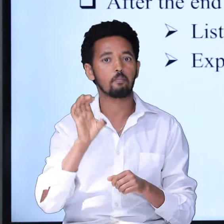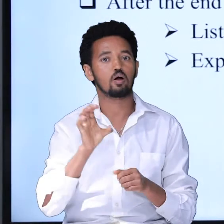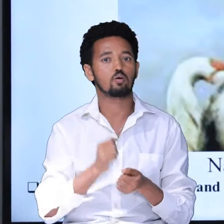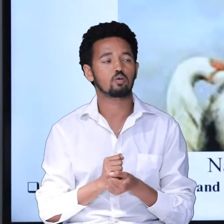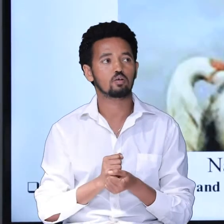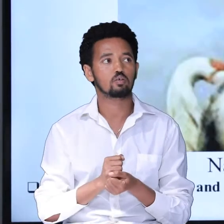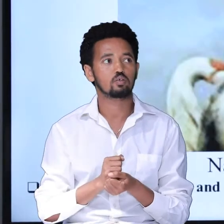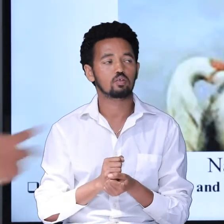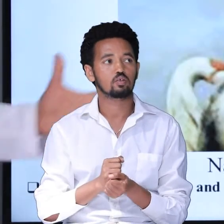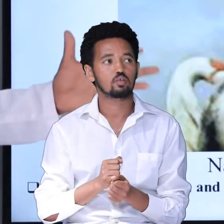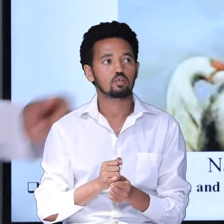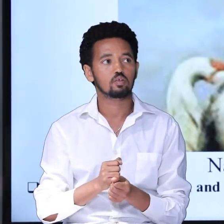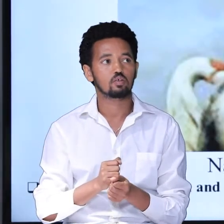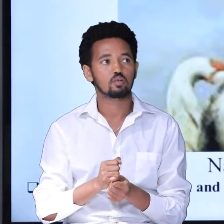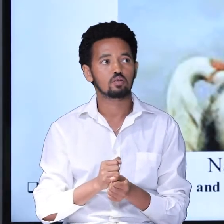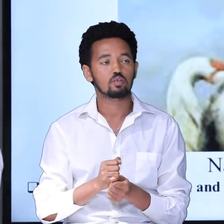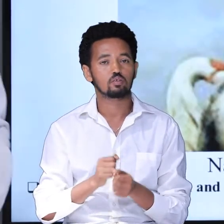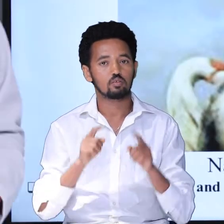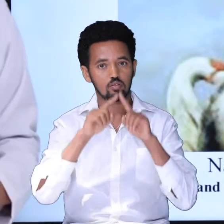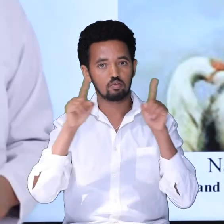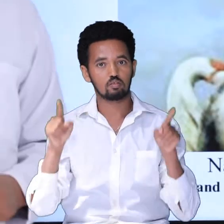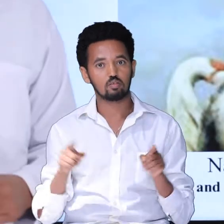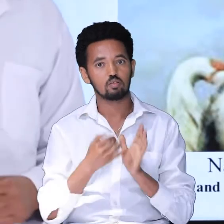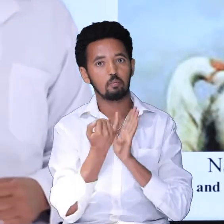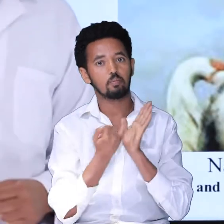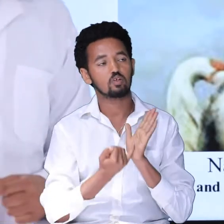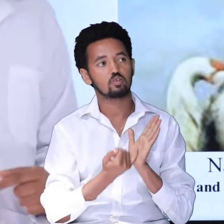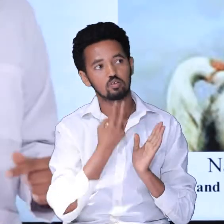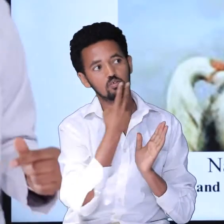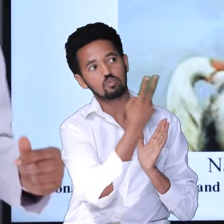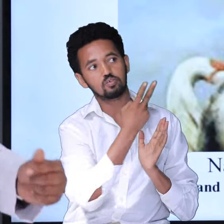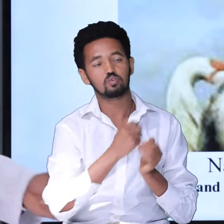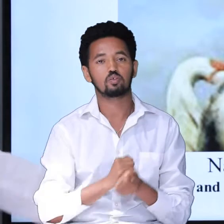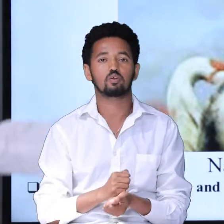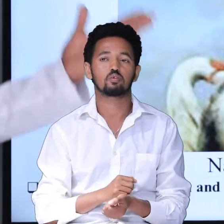Let us see, this is a picture of Napoleon Bonaparte.